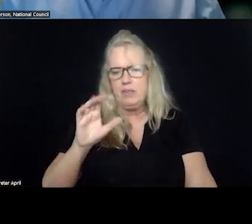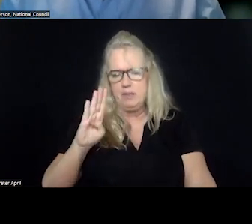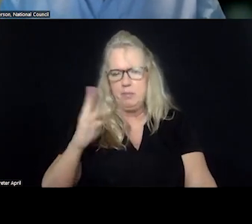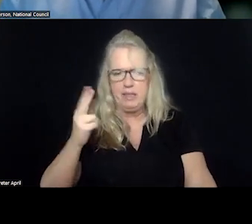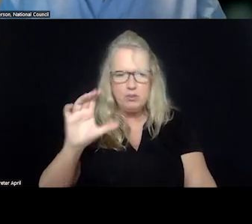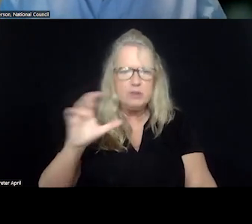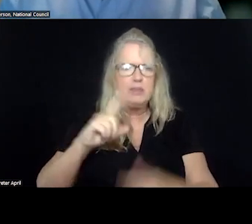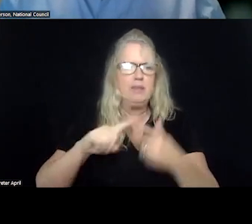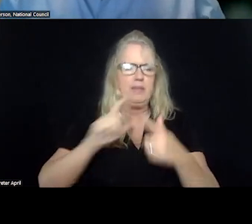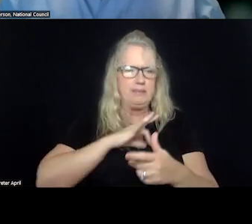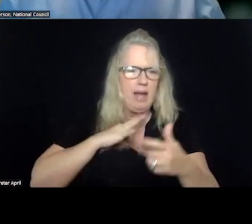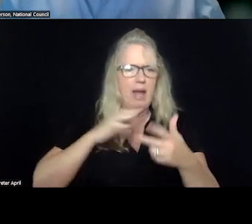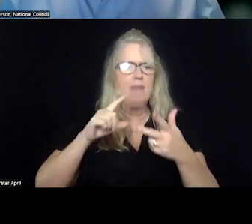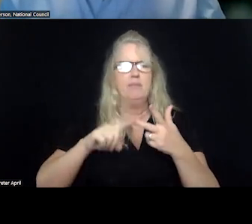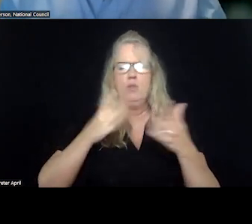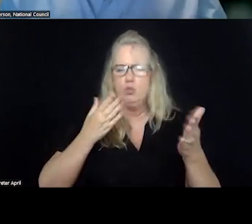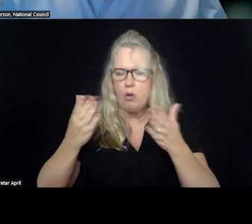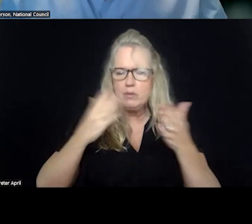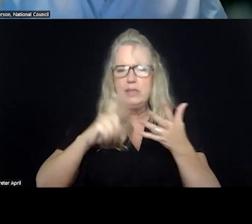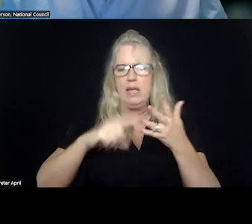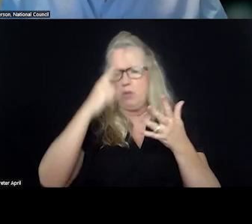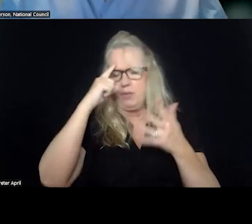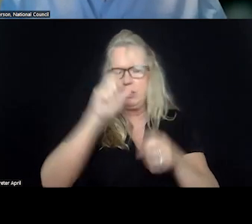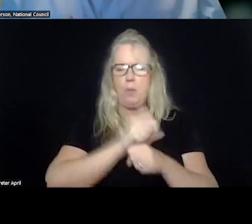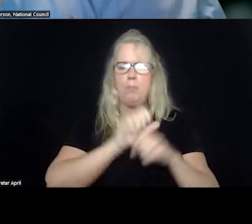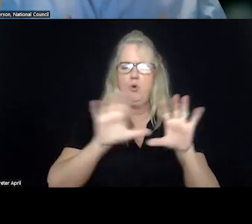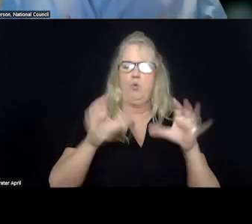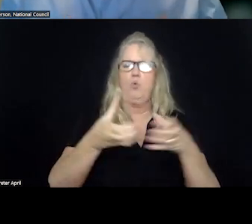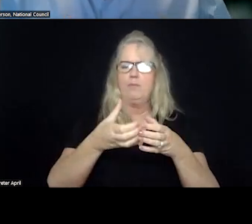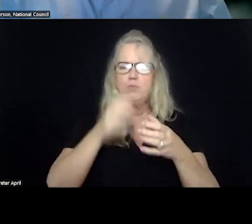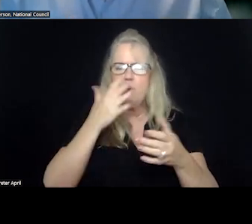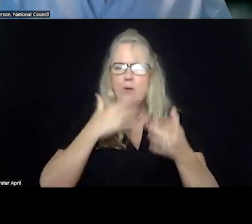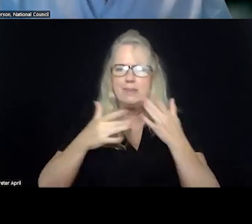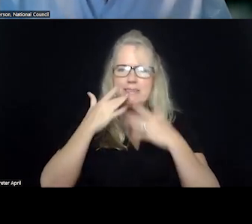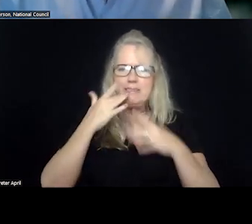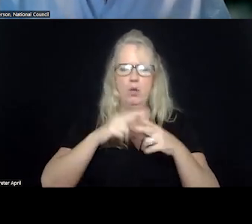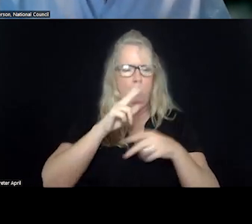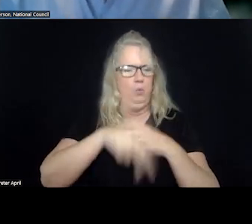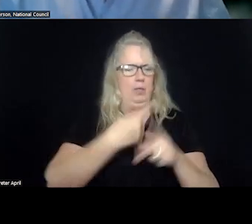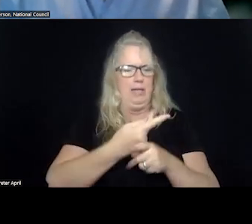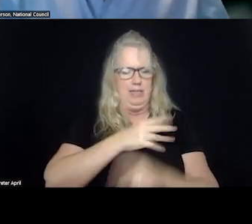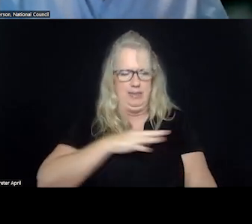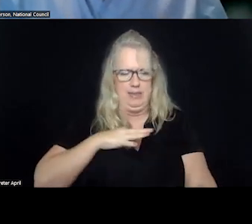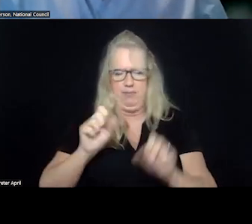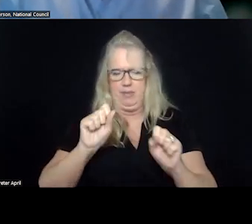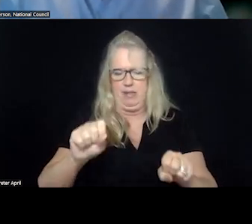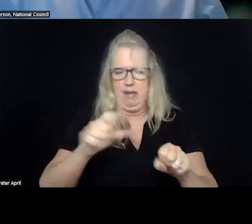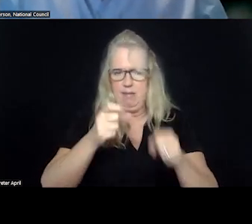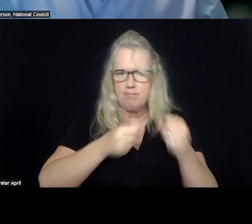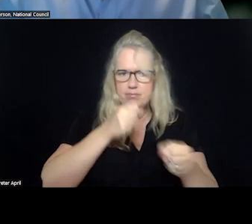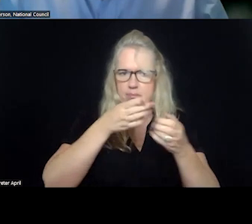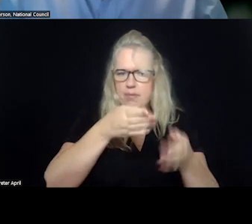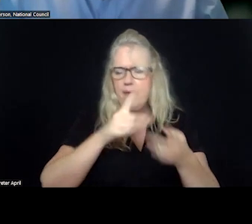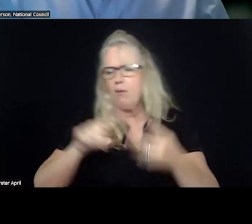those staff, we're thinking about the workforce shortage. So what kind of staff are going to be able to be in there? What other